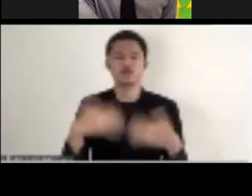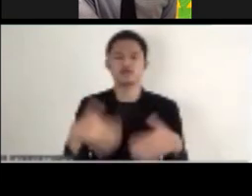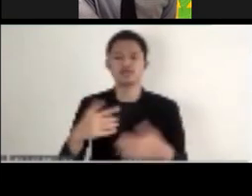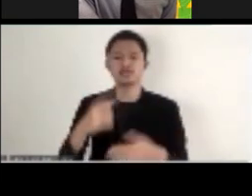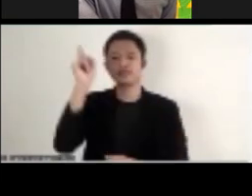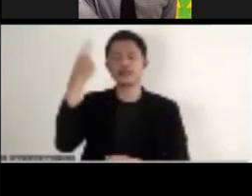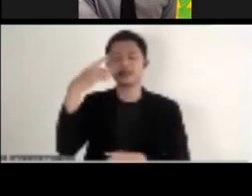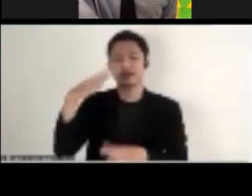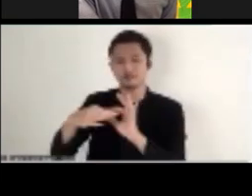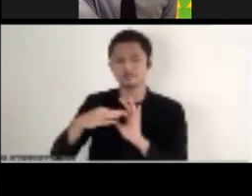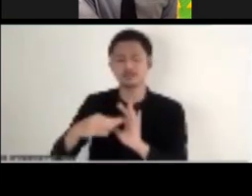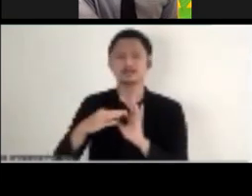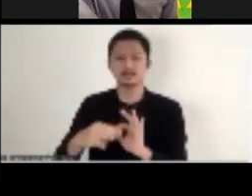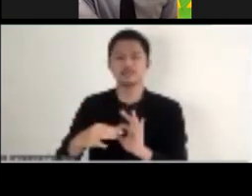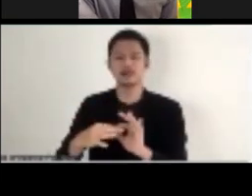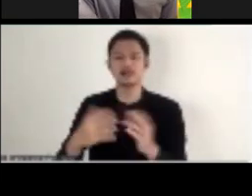browser